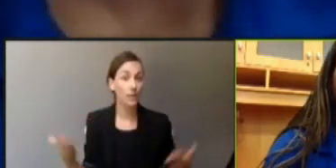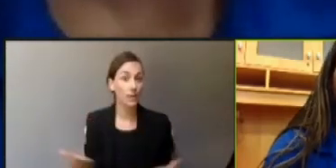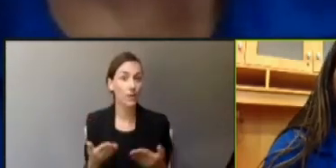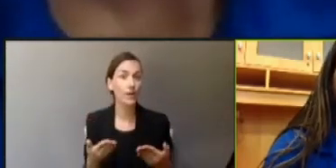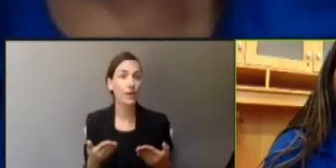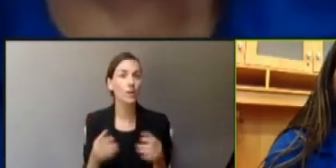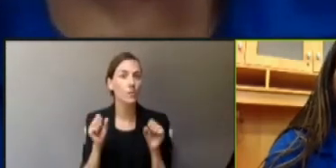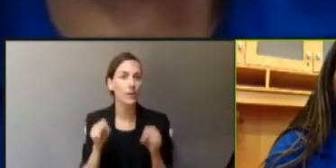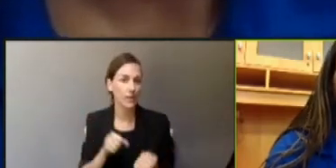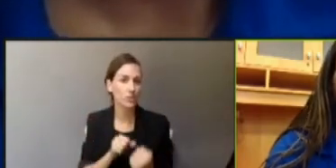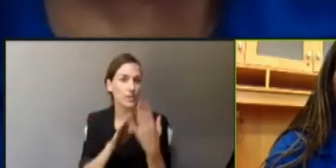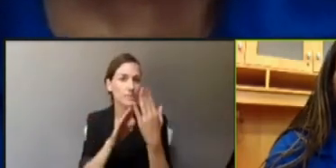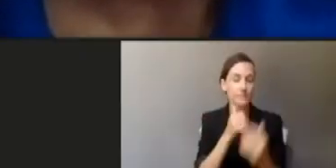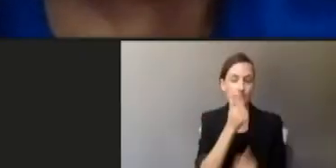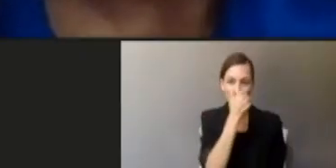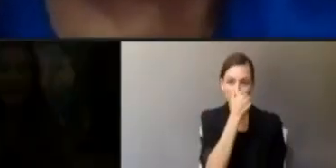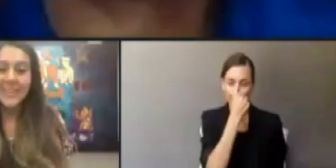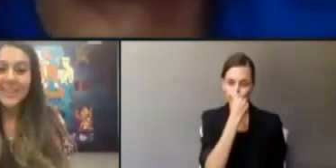that we can address.